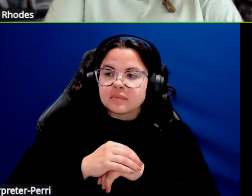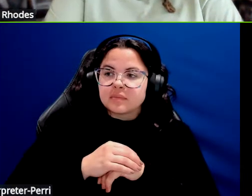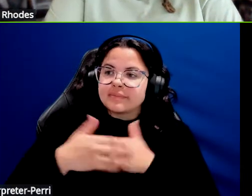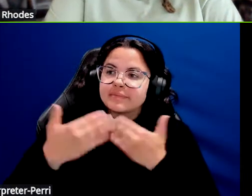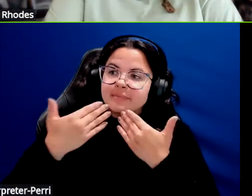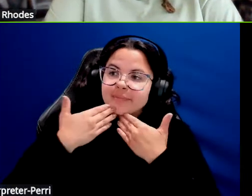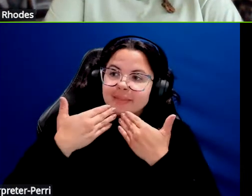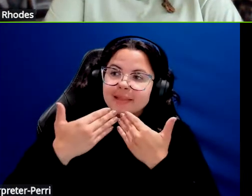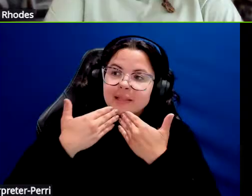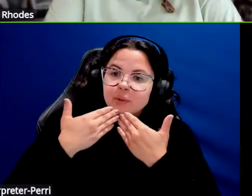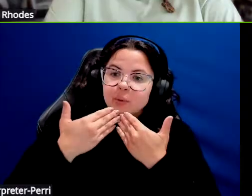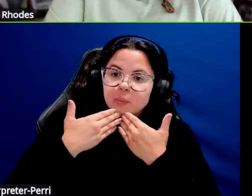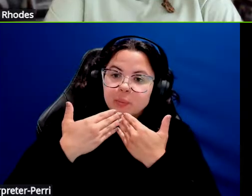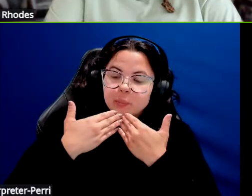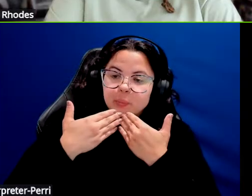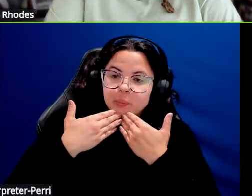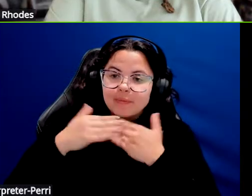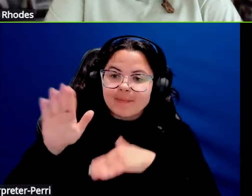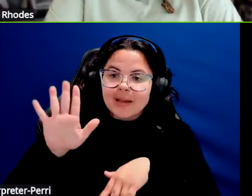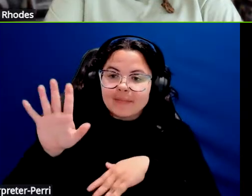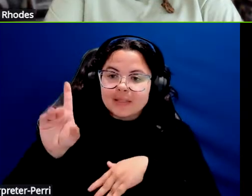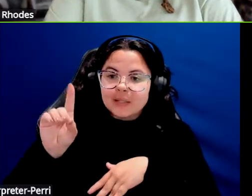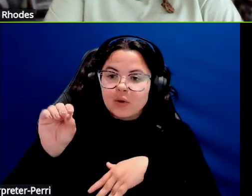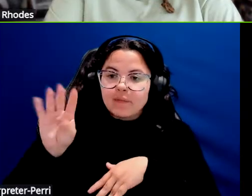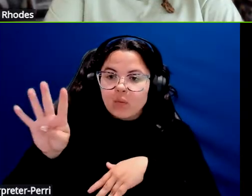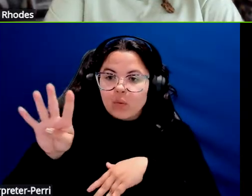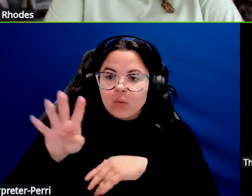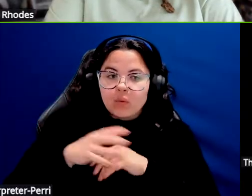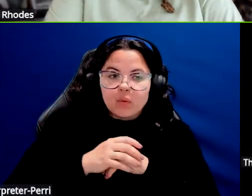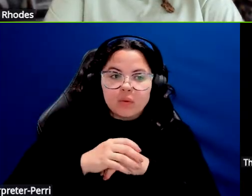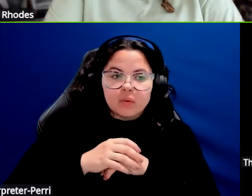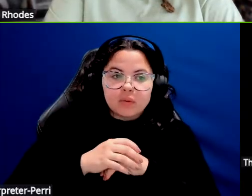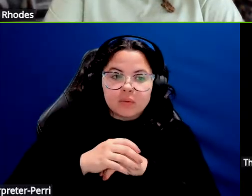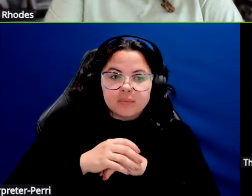Thank you. 5D04.